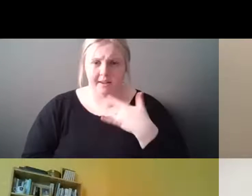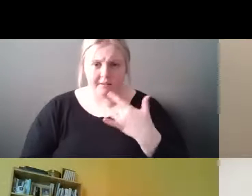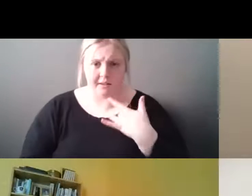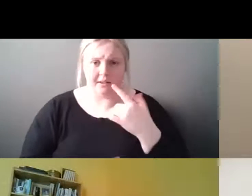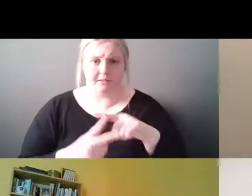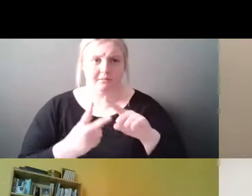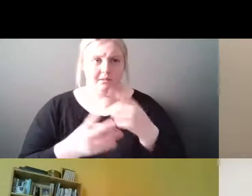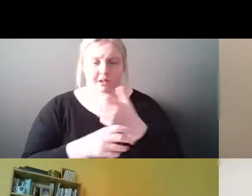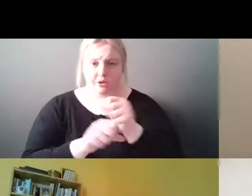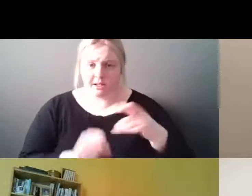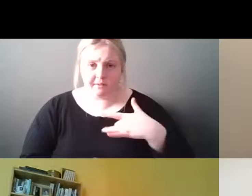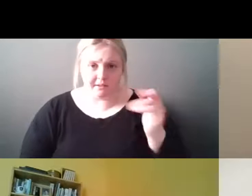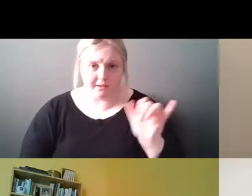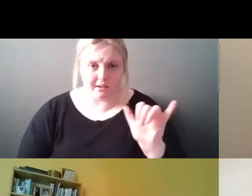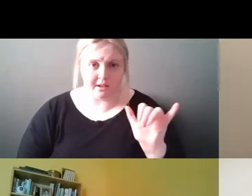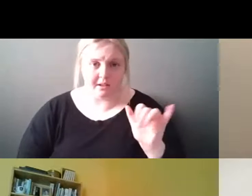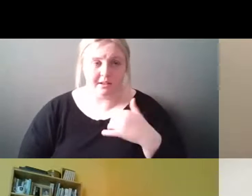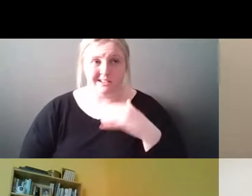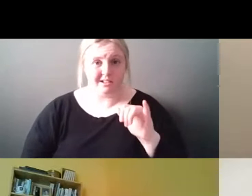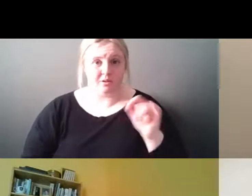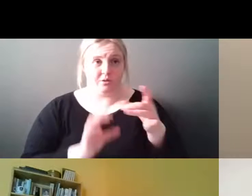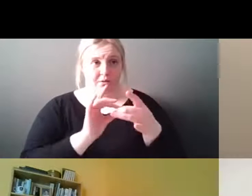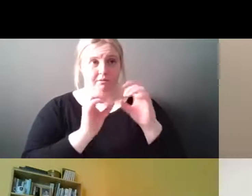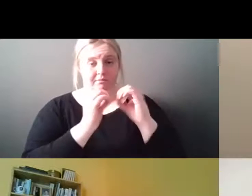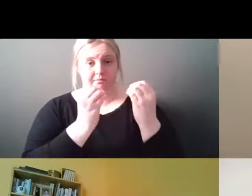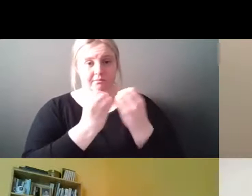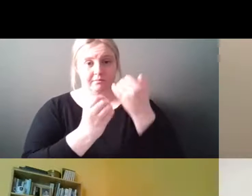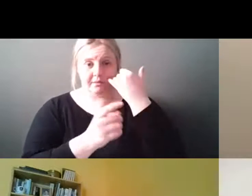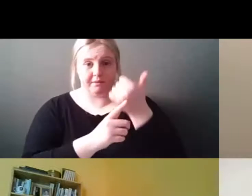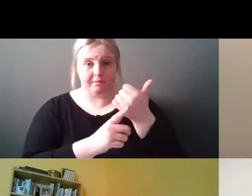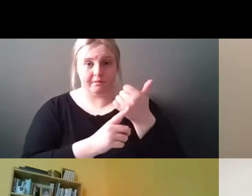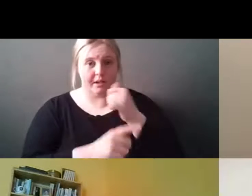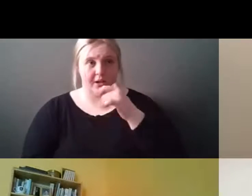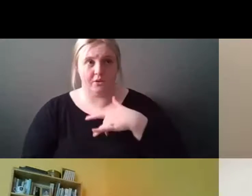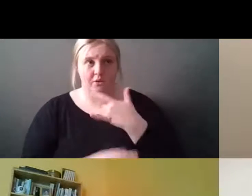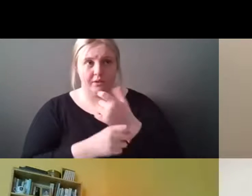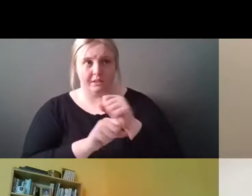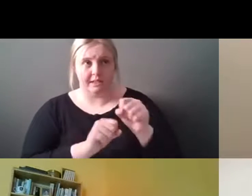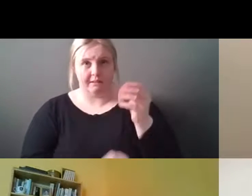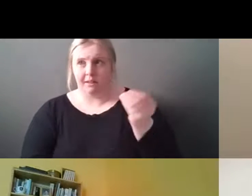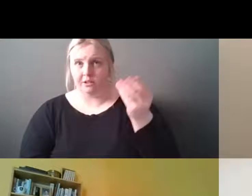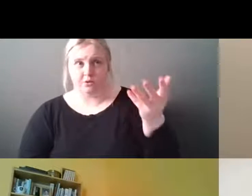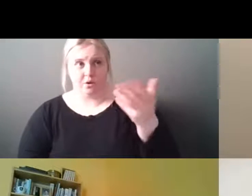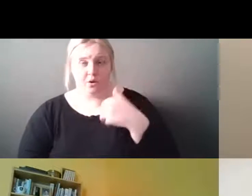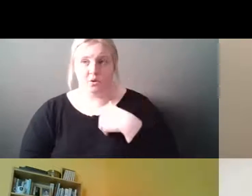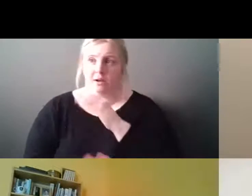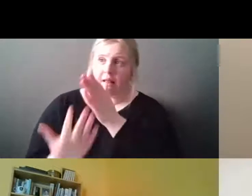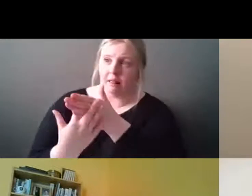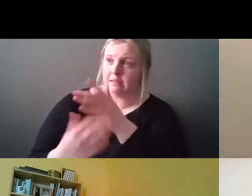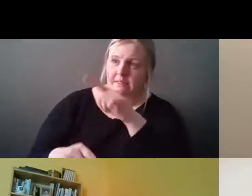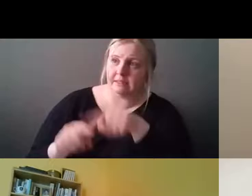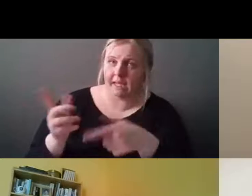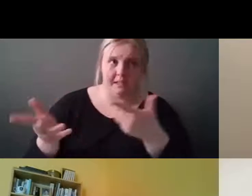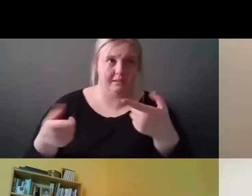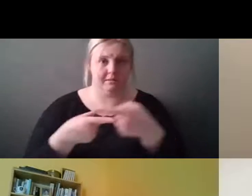that says something about the organization if they don't feel safe in speaking out, or if this behavior